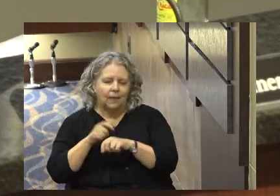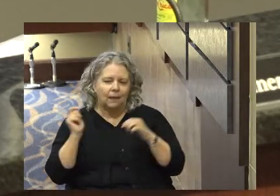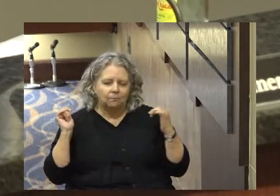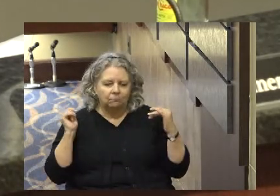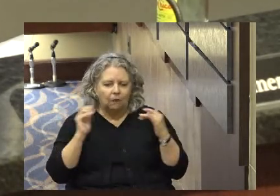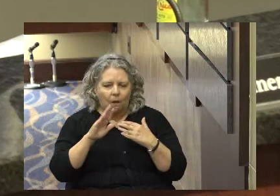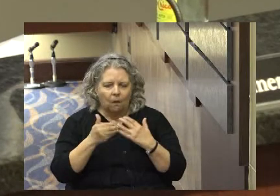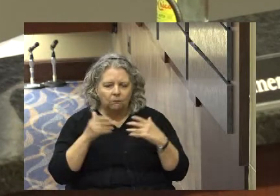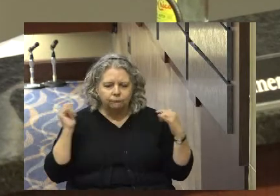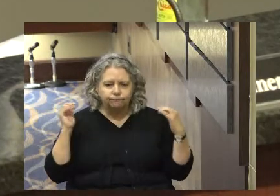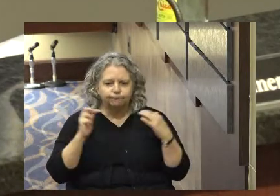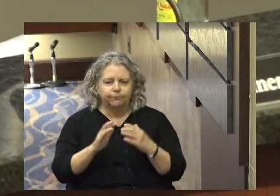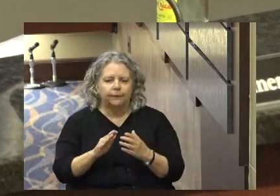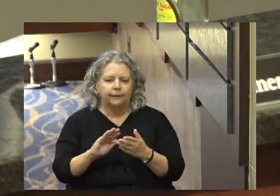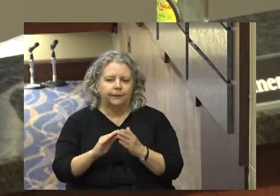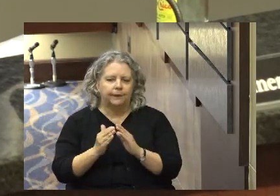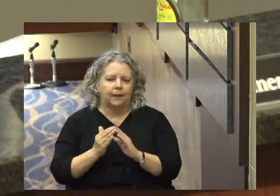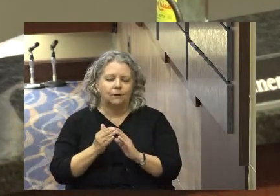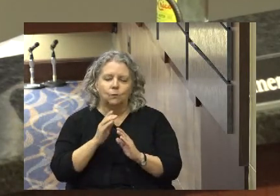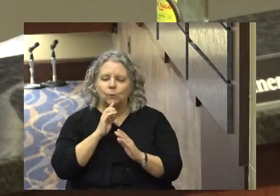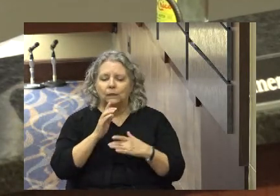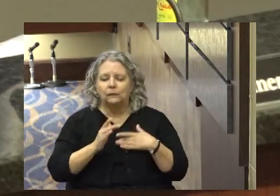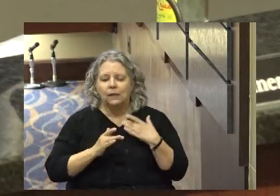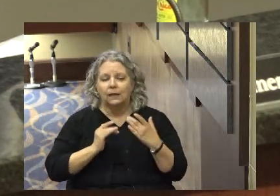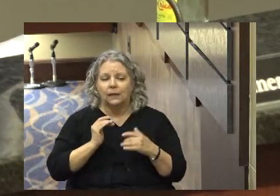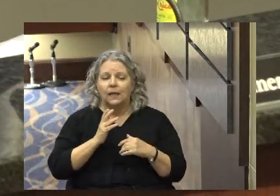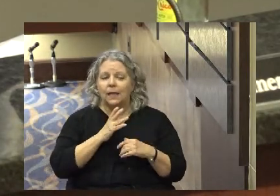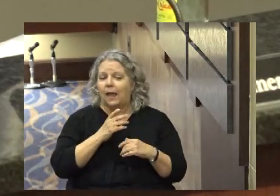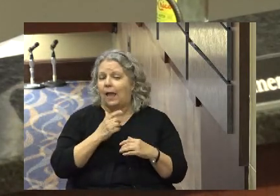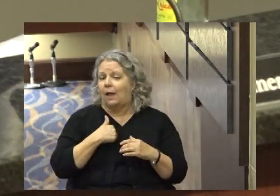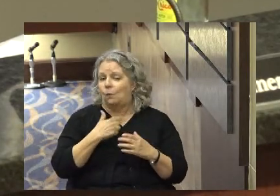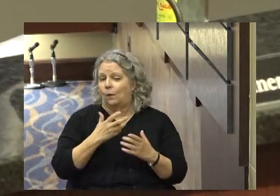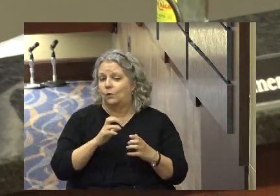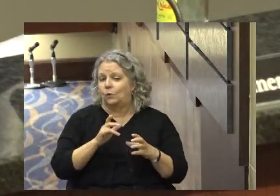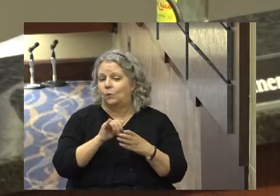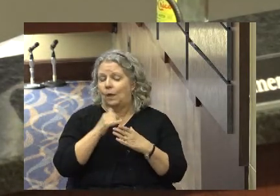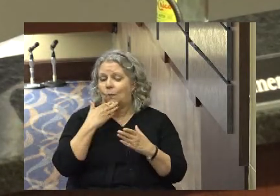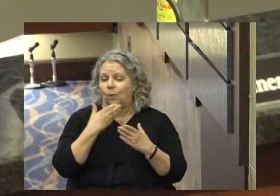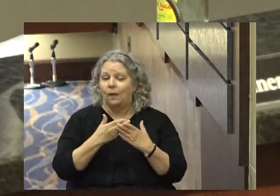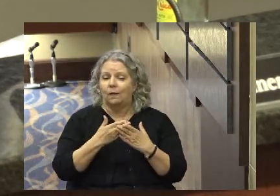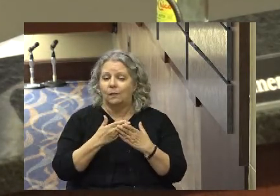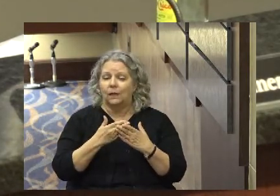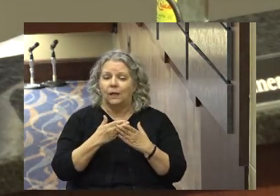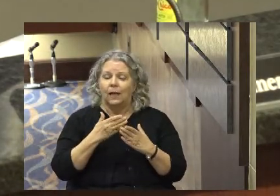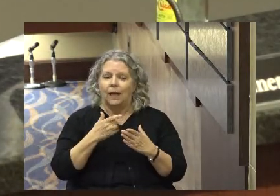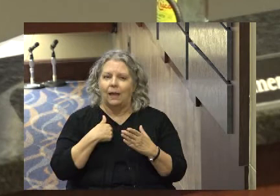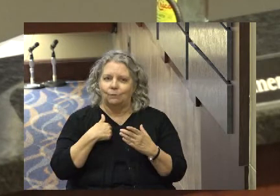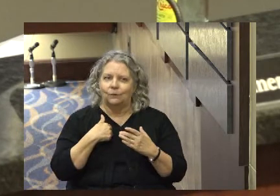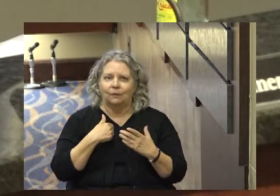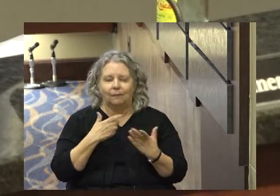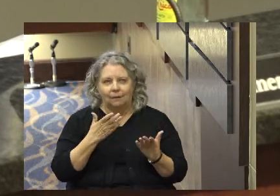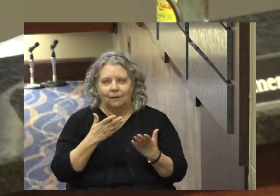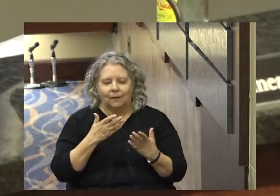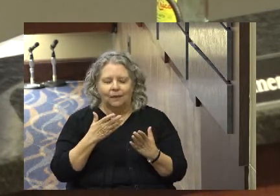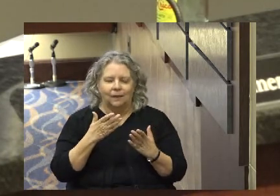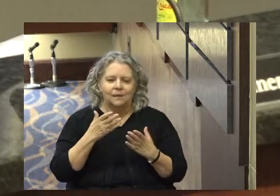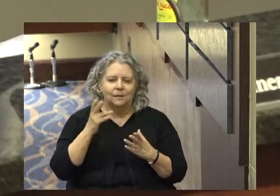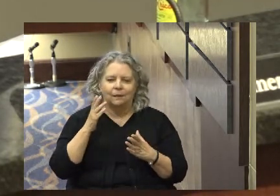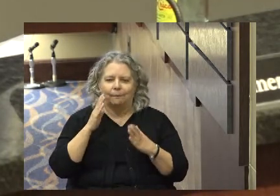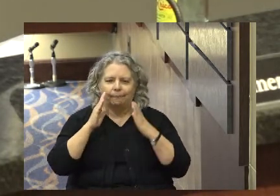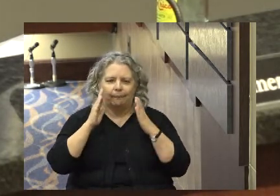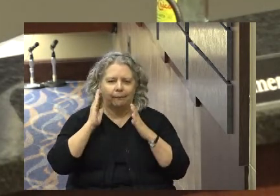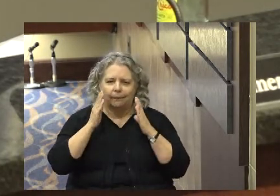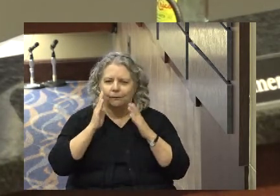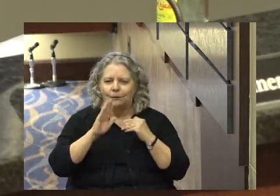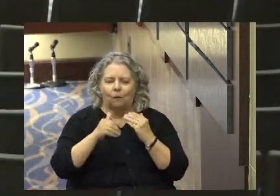well. I couldn't help but laughing just hearing all of the challenges we're having with the technology historically, and I want there to be it sounds like